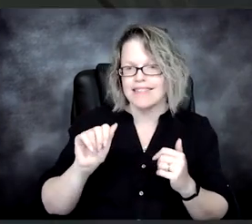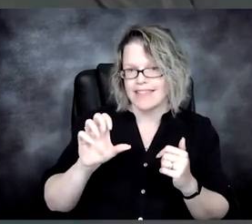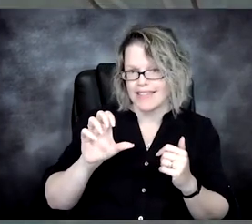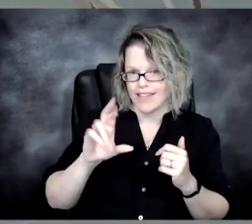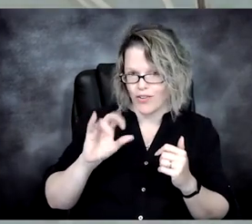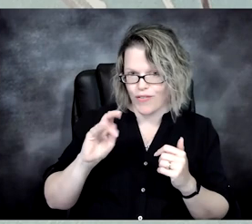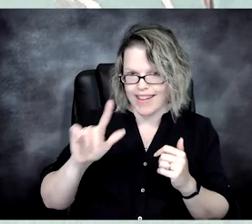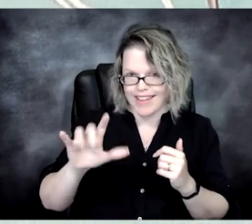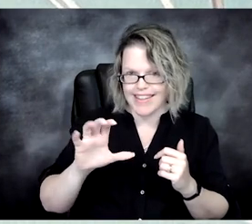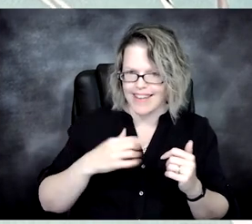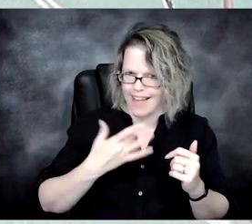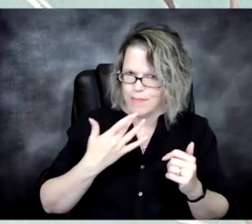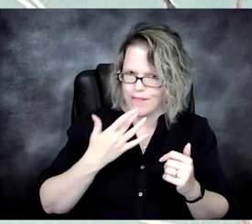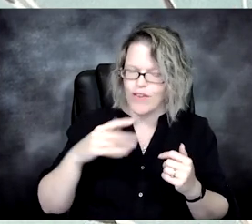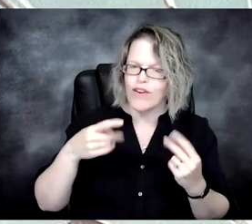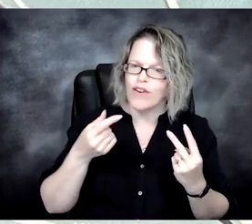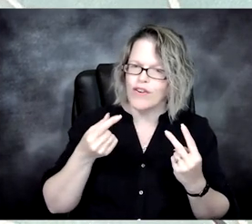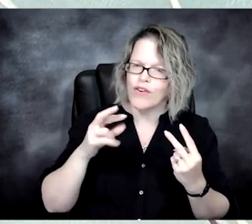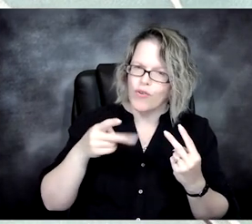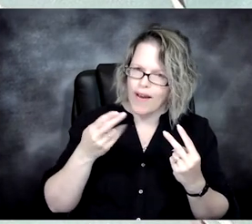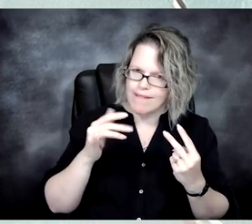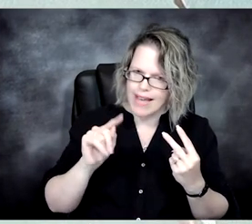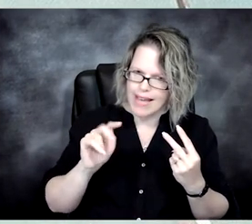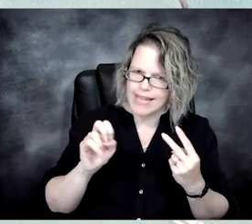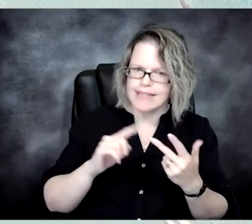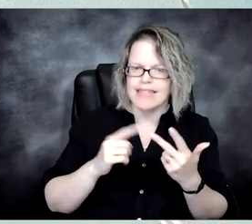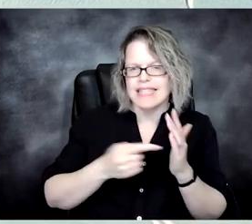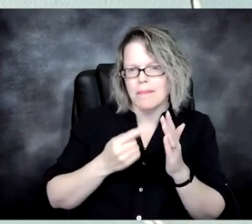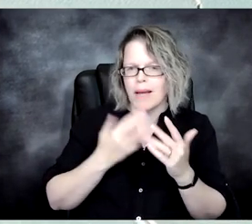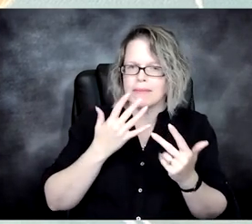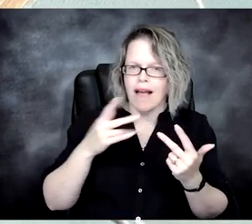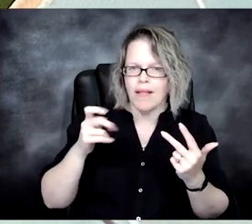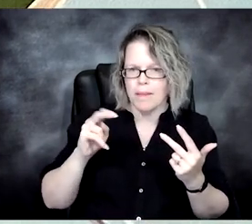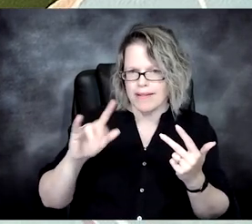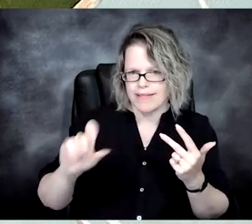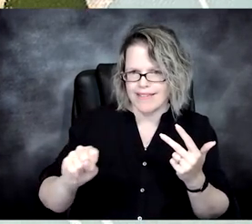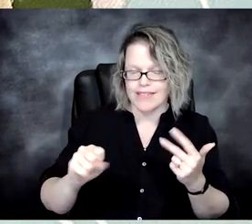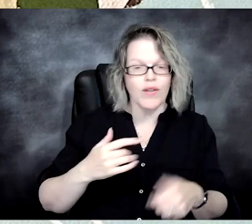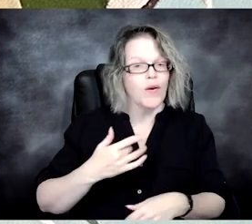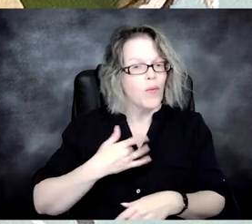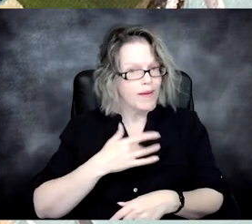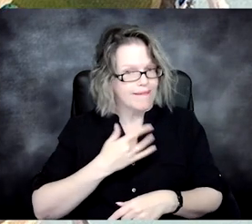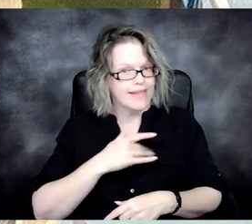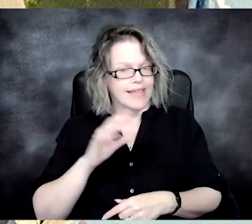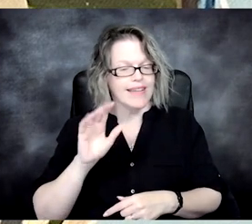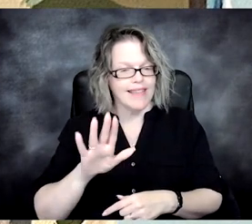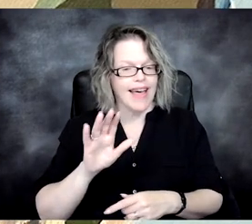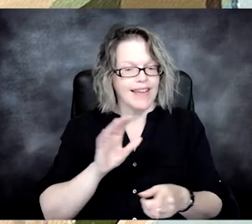and I like to use graphite and sometimes colored pencil as well. We feel that Audrey's artwork, Star